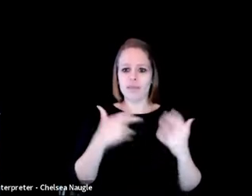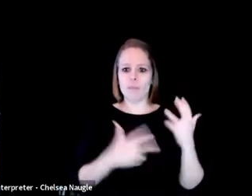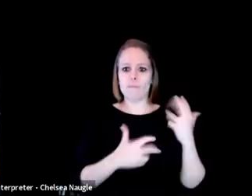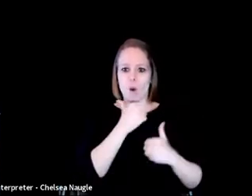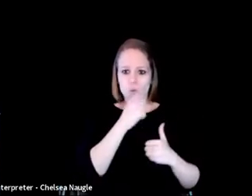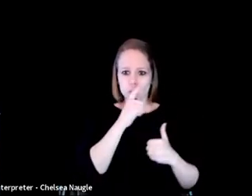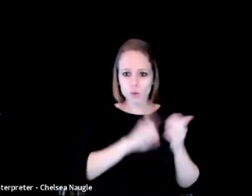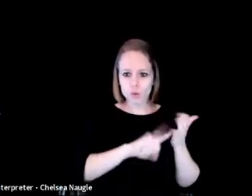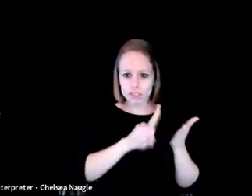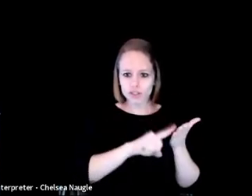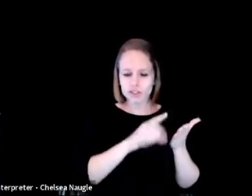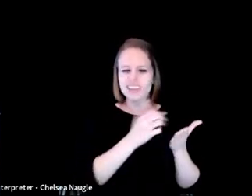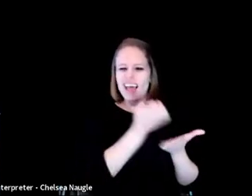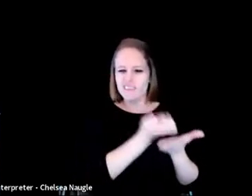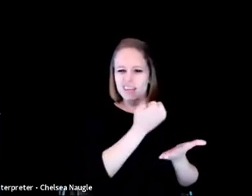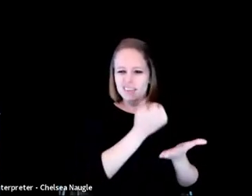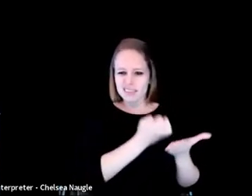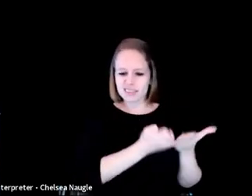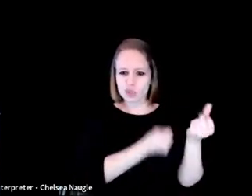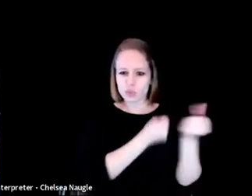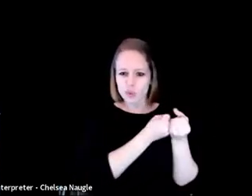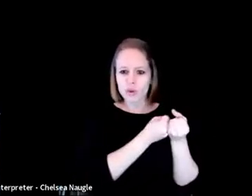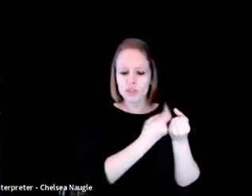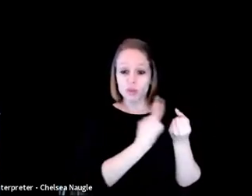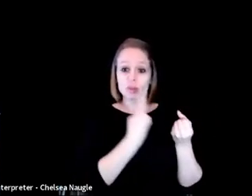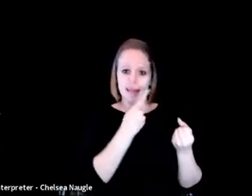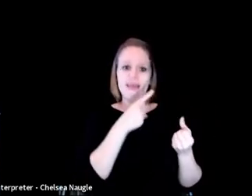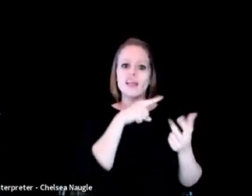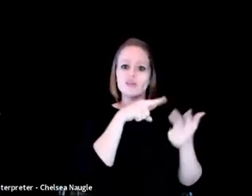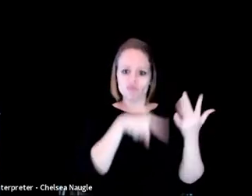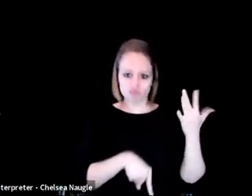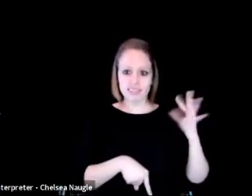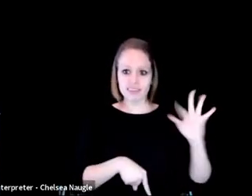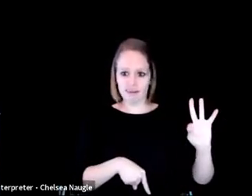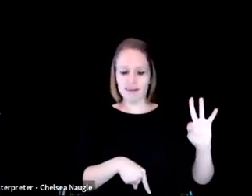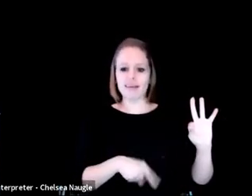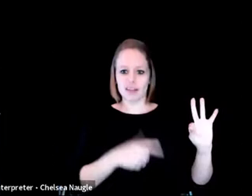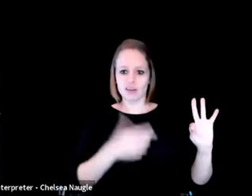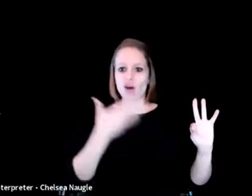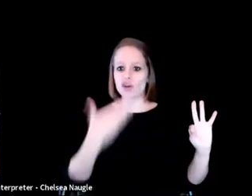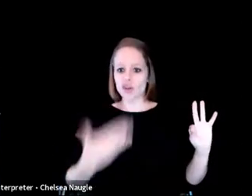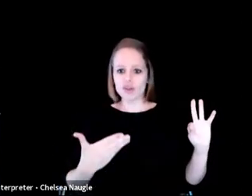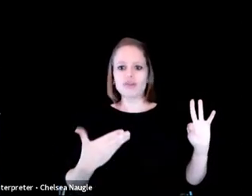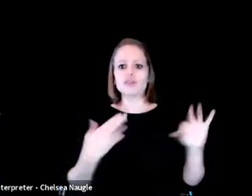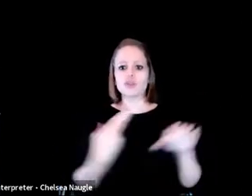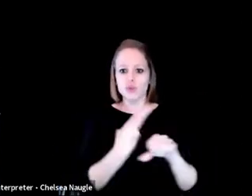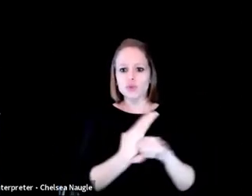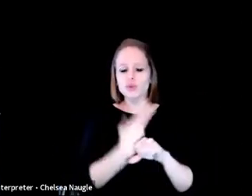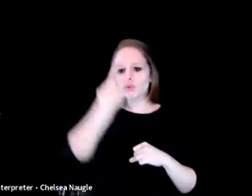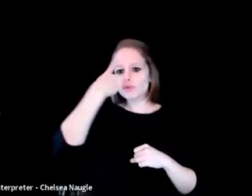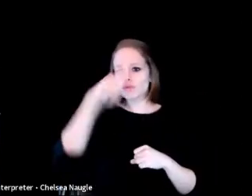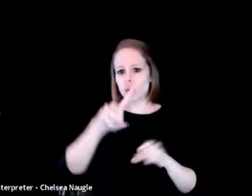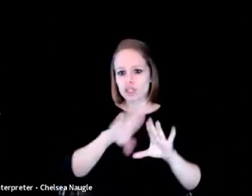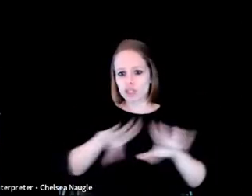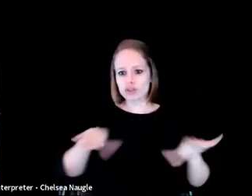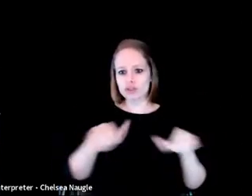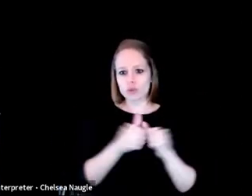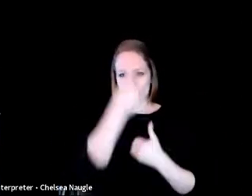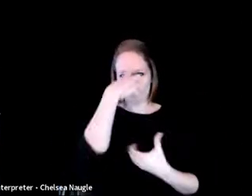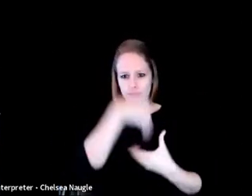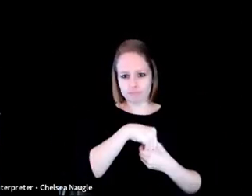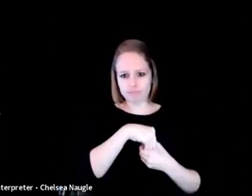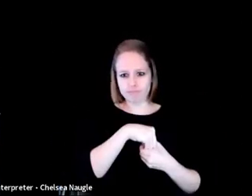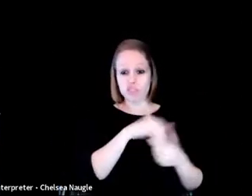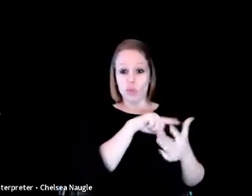enough evidence to say that they're well documented and should be used with children with autism. So most, these are established